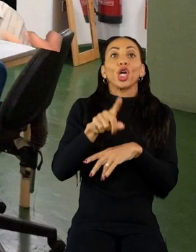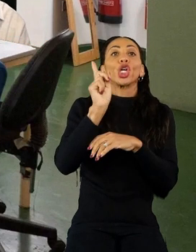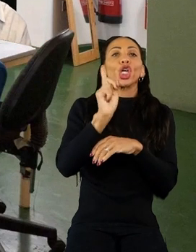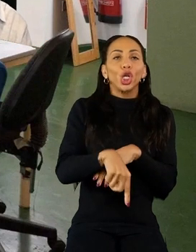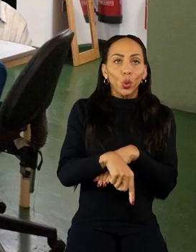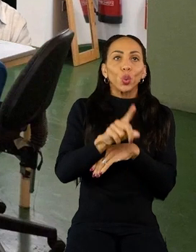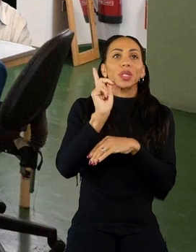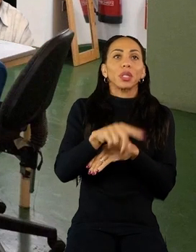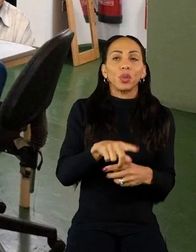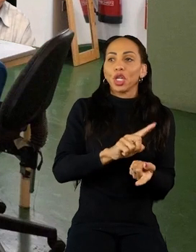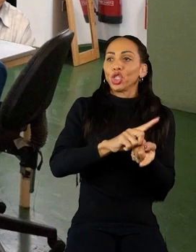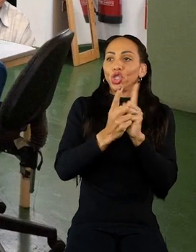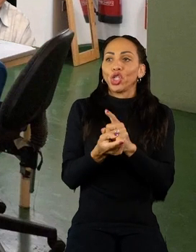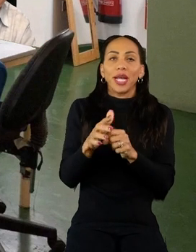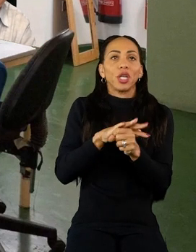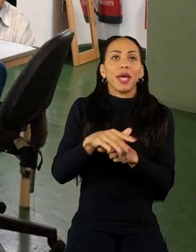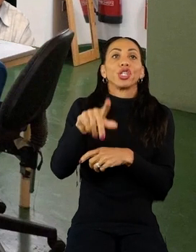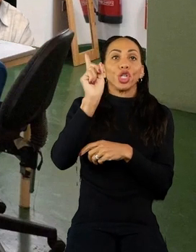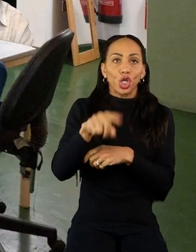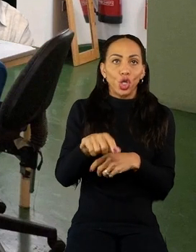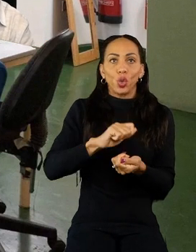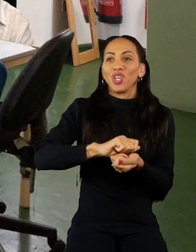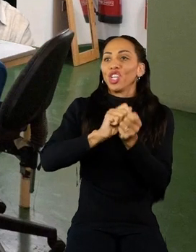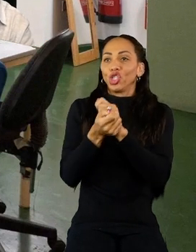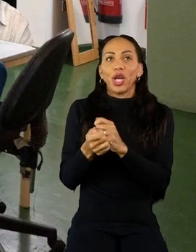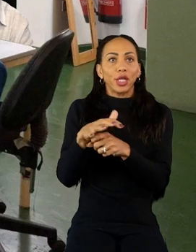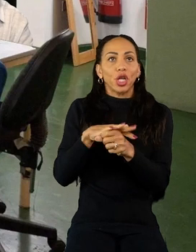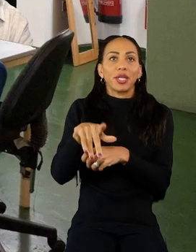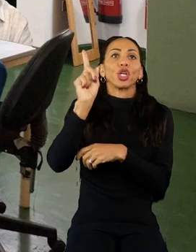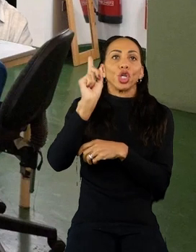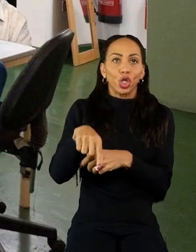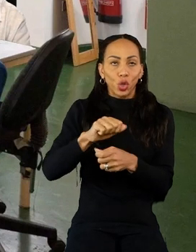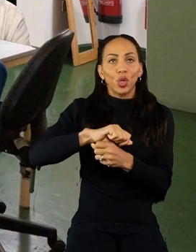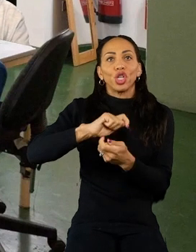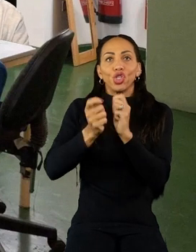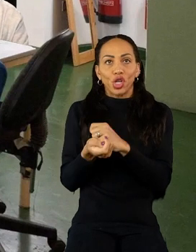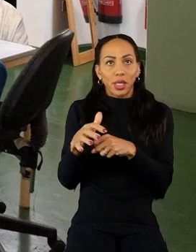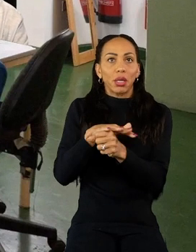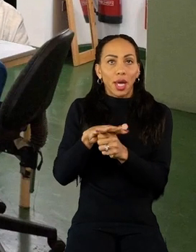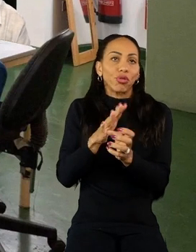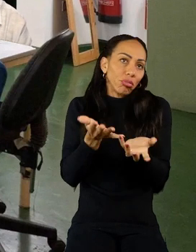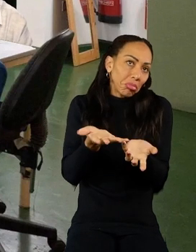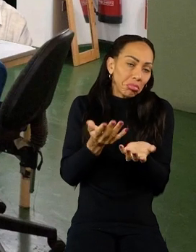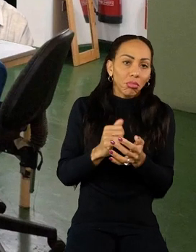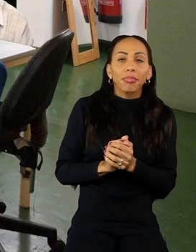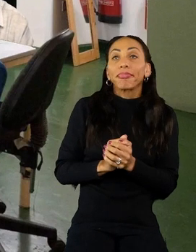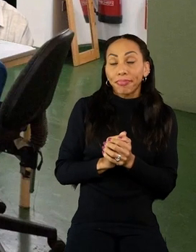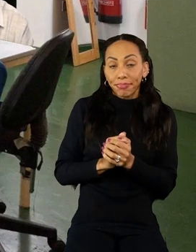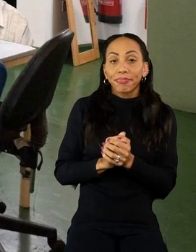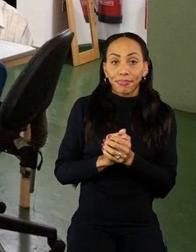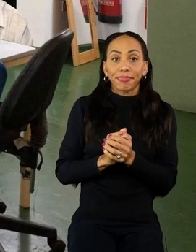lots of different audio description, but just cues to indicate the change of location and